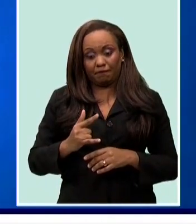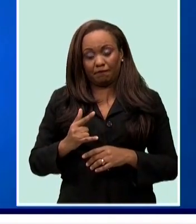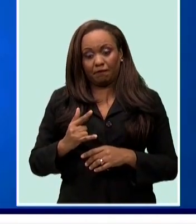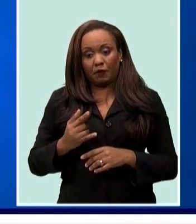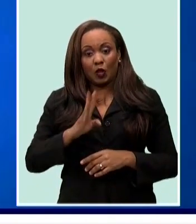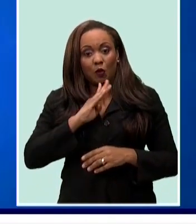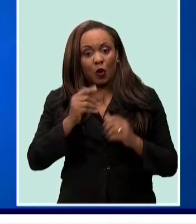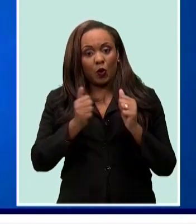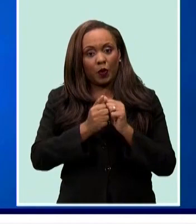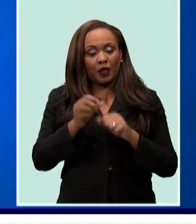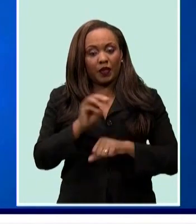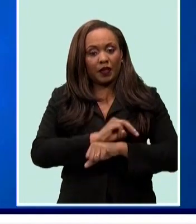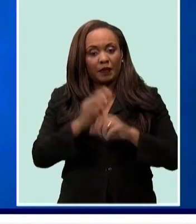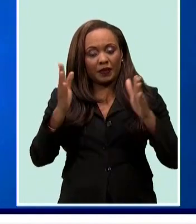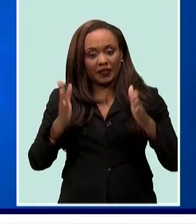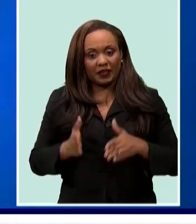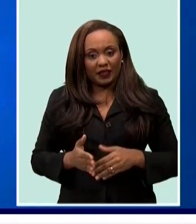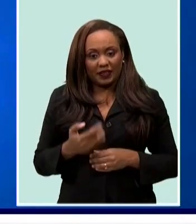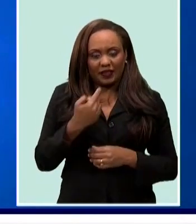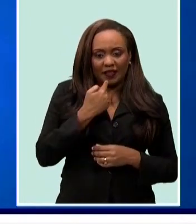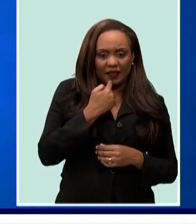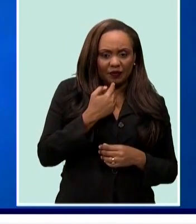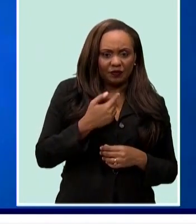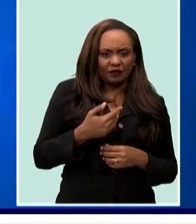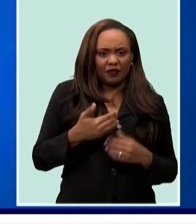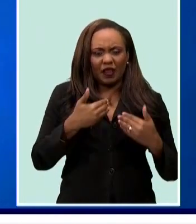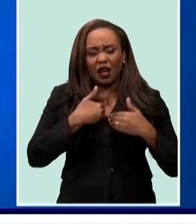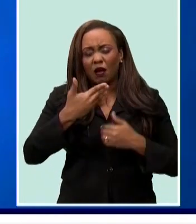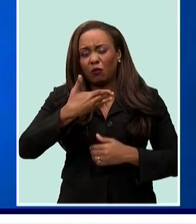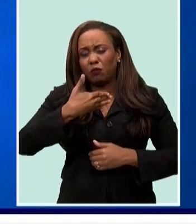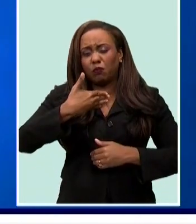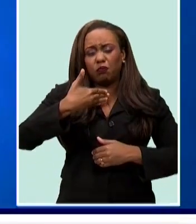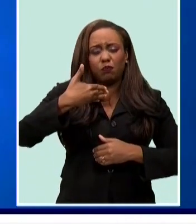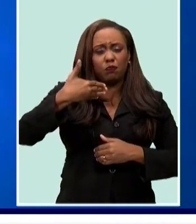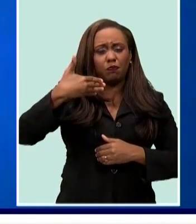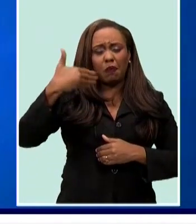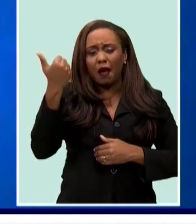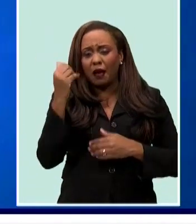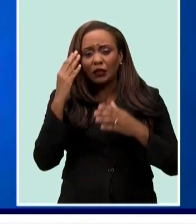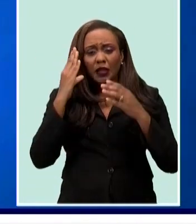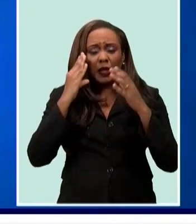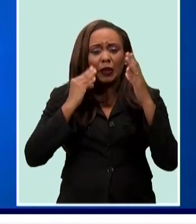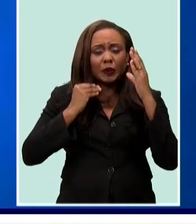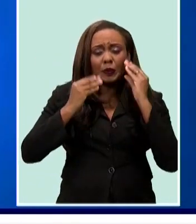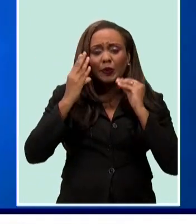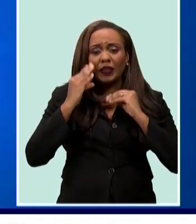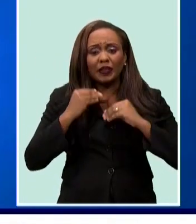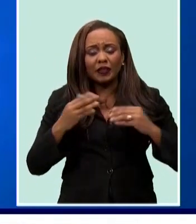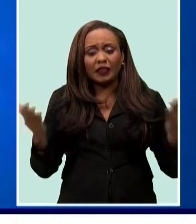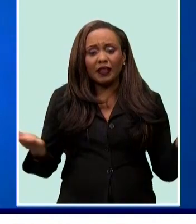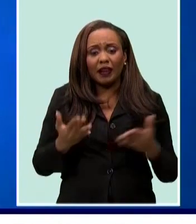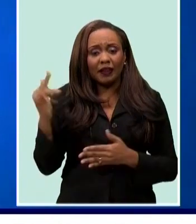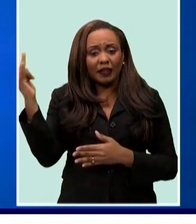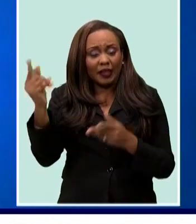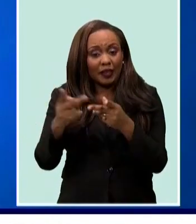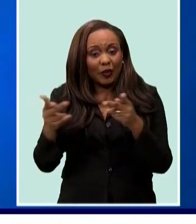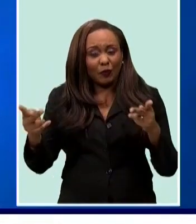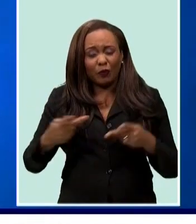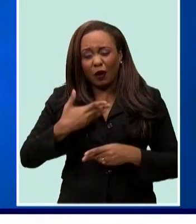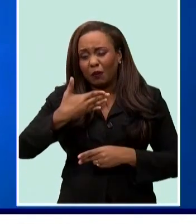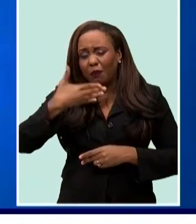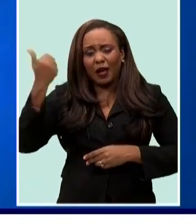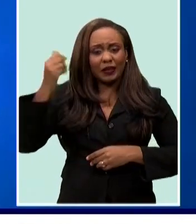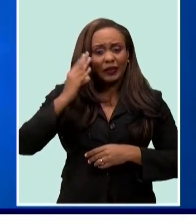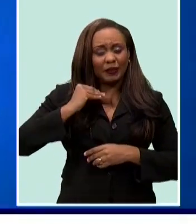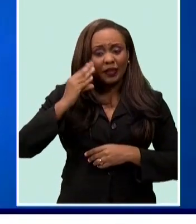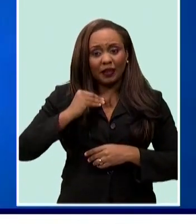they sent a message saying that they had their best ever experience at the Barbados Grand Islands International Airport, and they